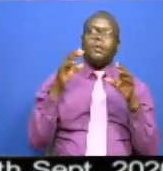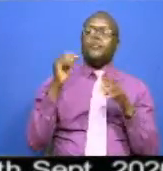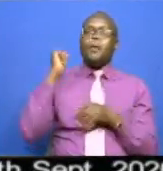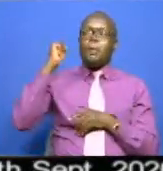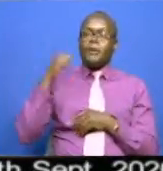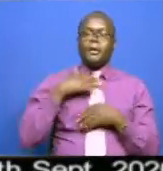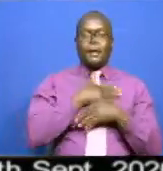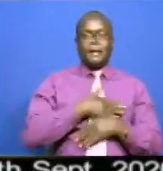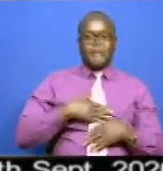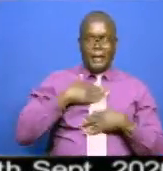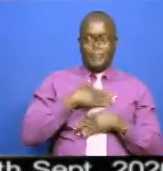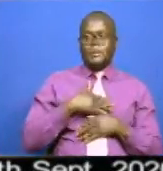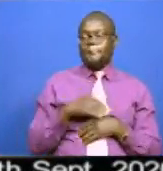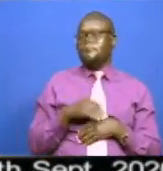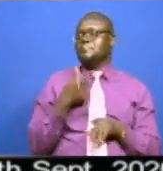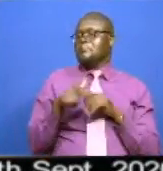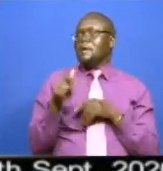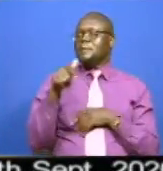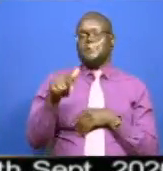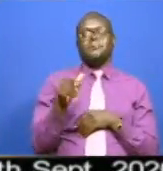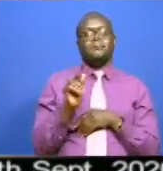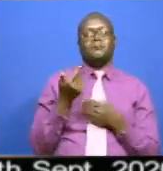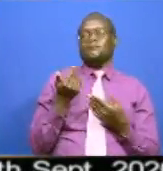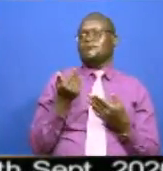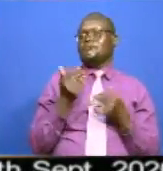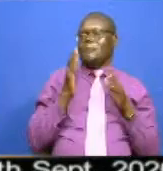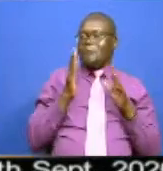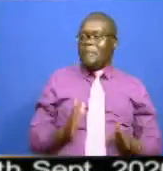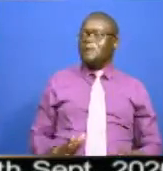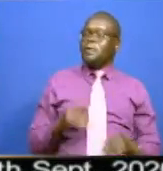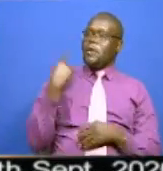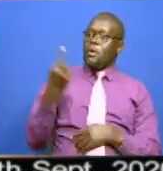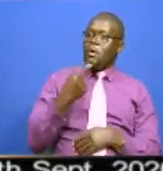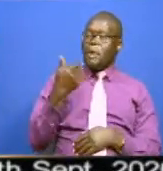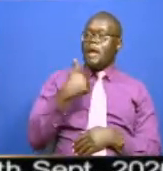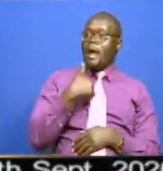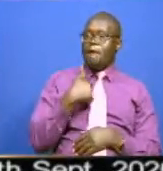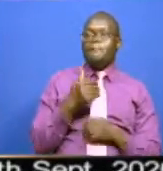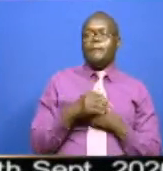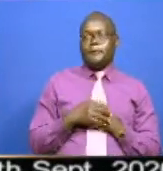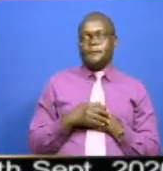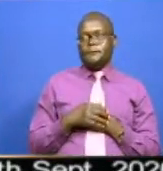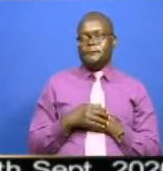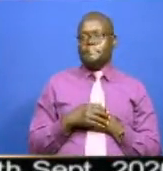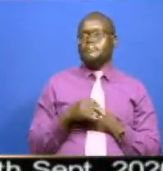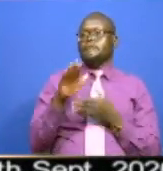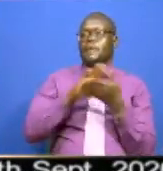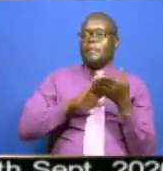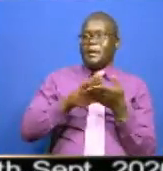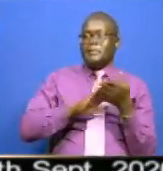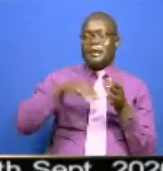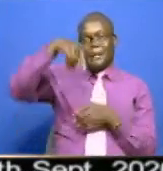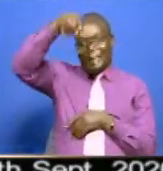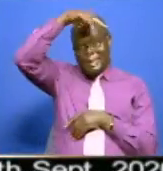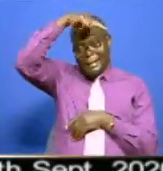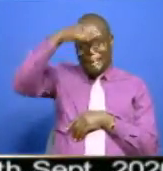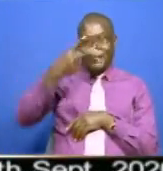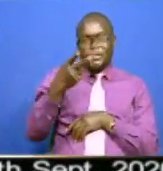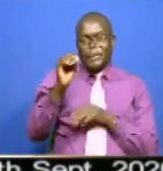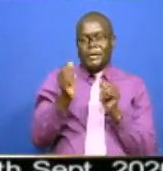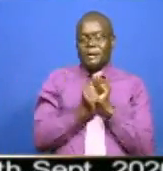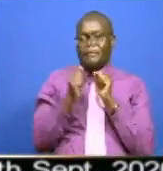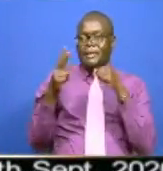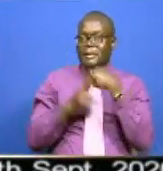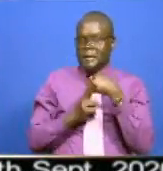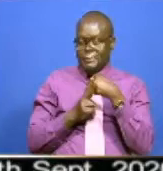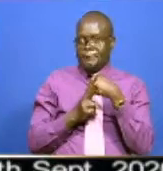area of study. Unfortunately, this nominee only qualified in his basic degree in the year 2017.